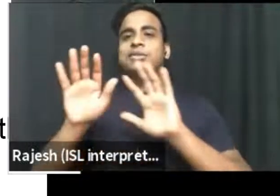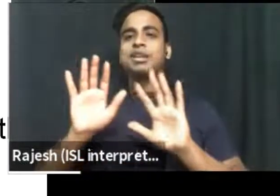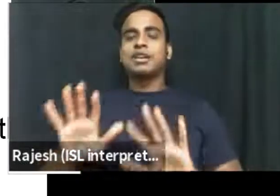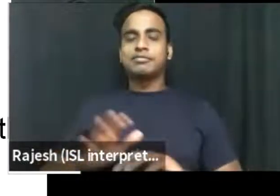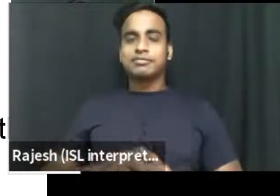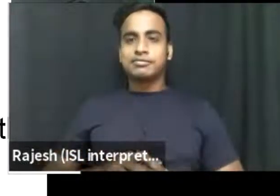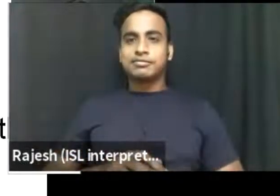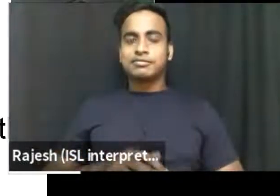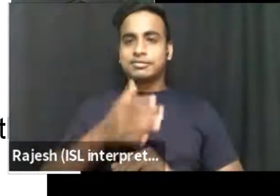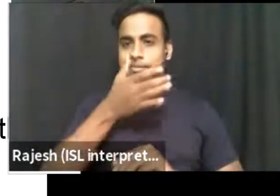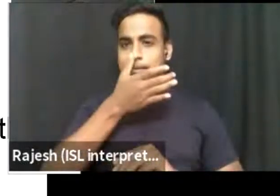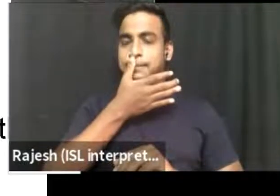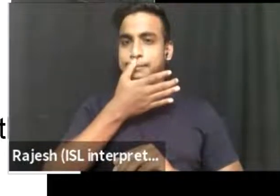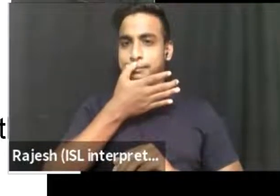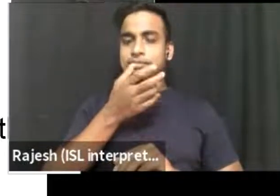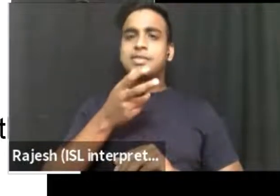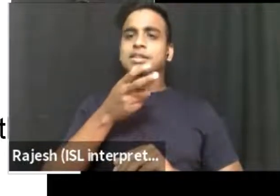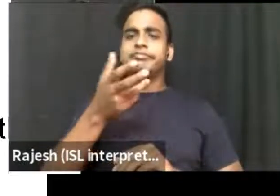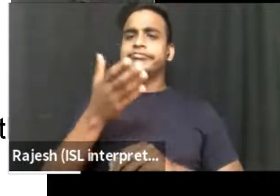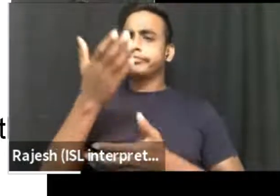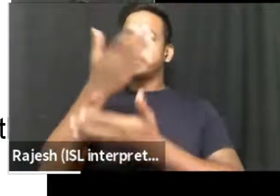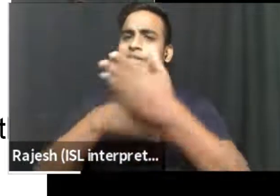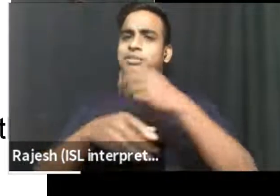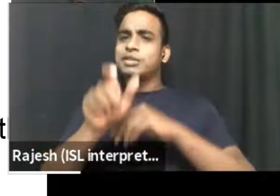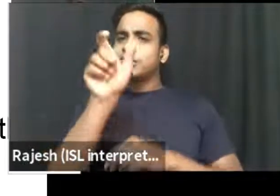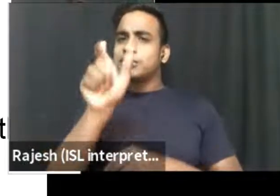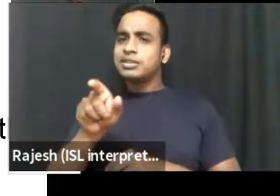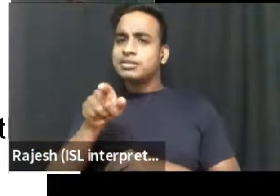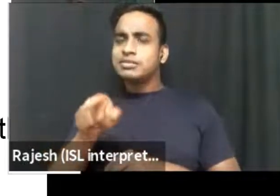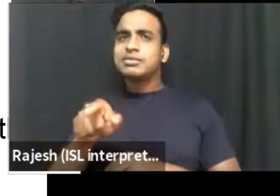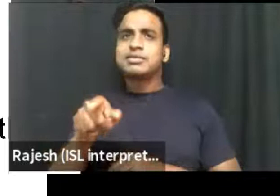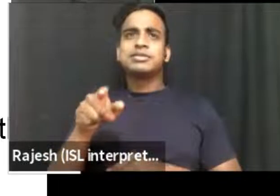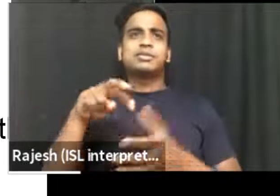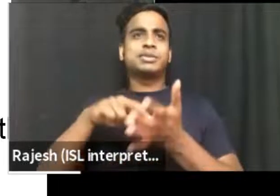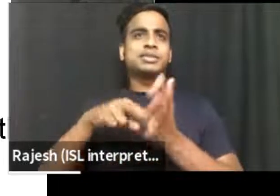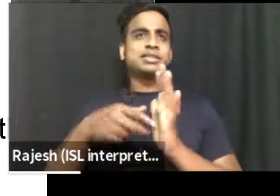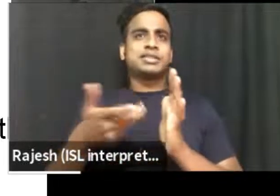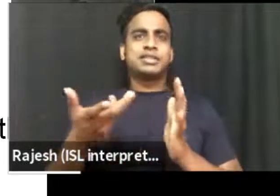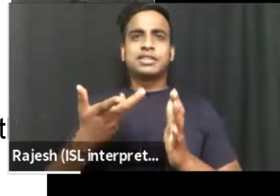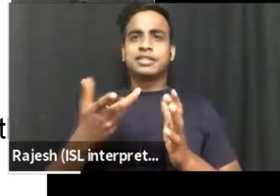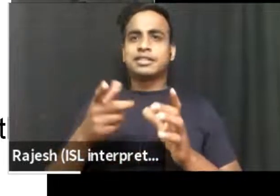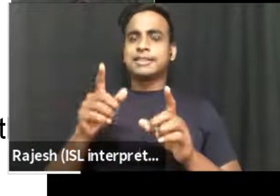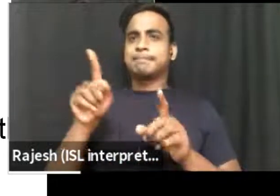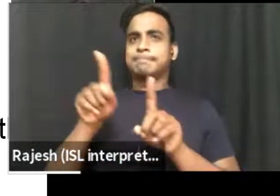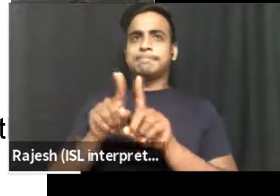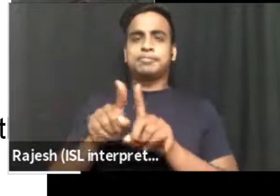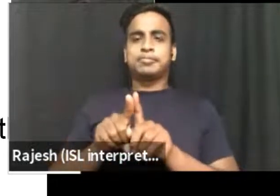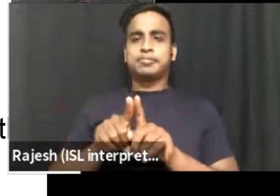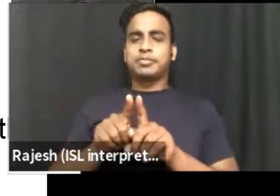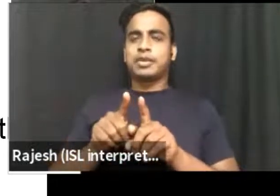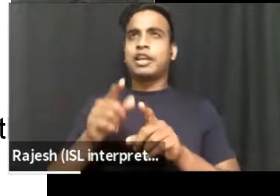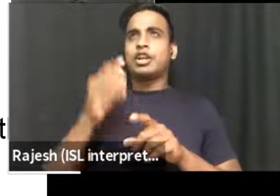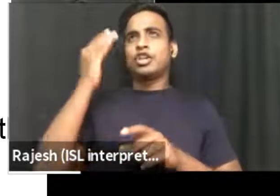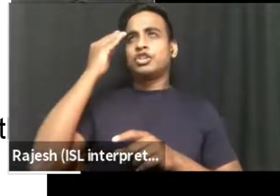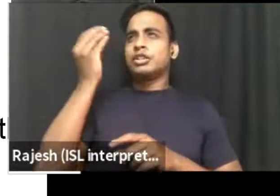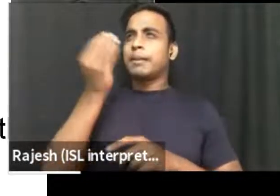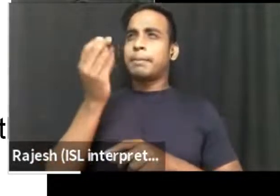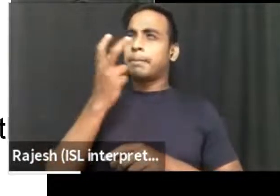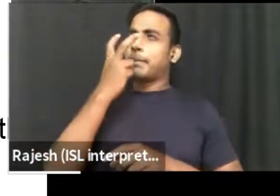this, they are people with disabilities, it is not just about, as we all know, the types of